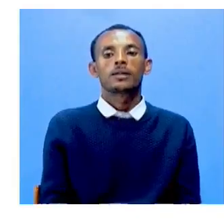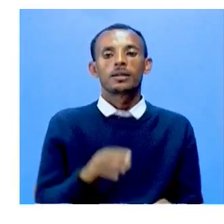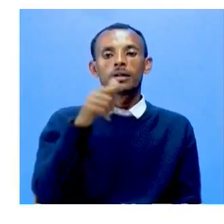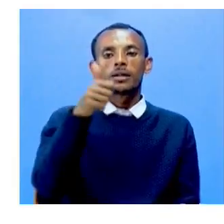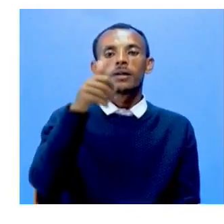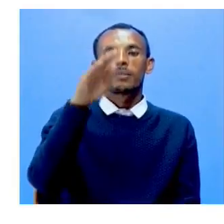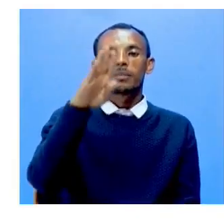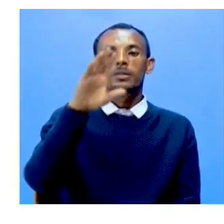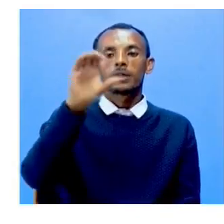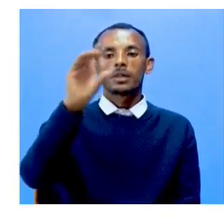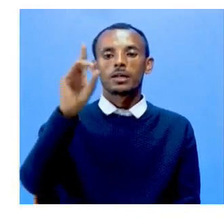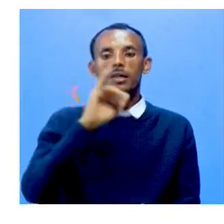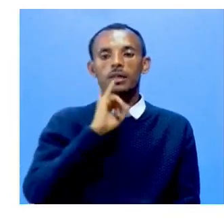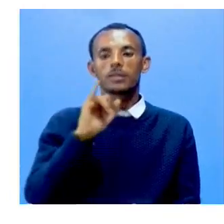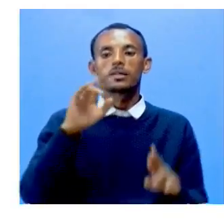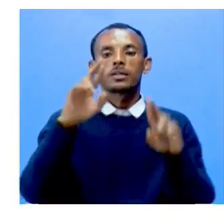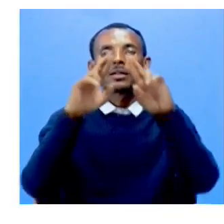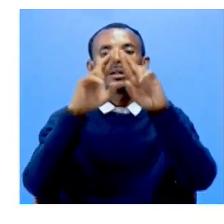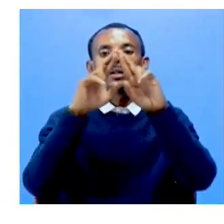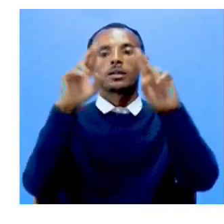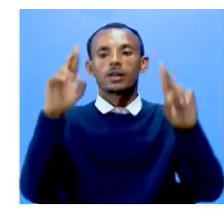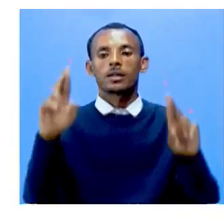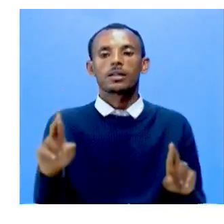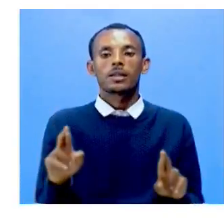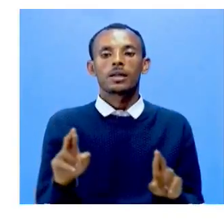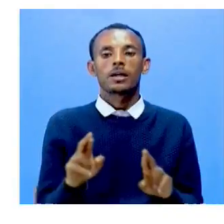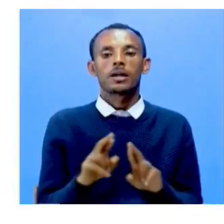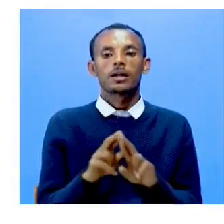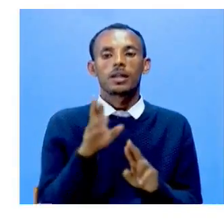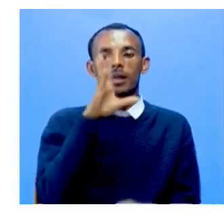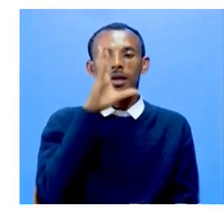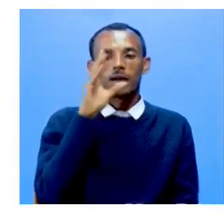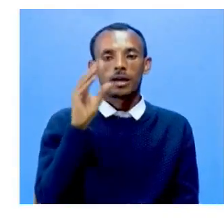ABCD is a rectangle, and